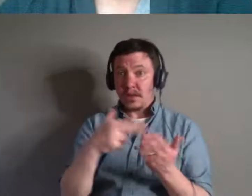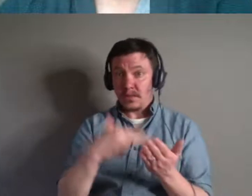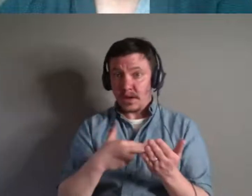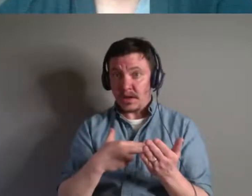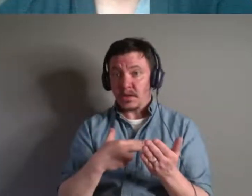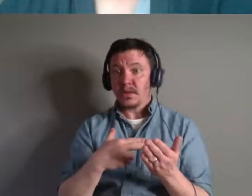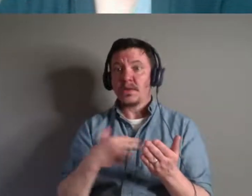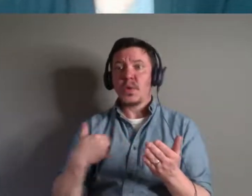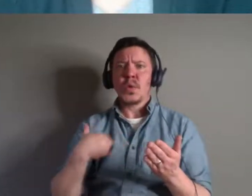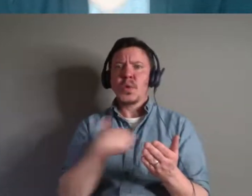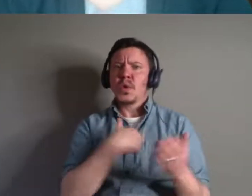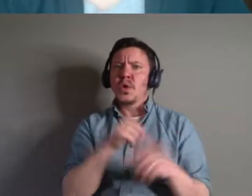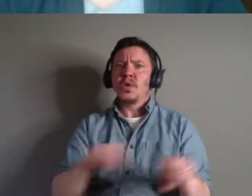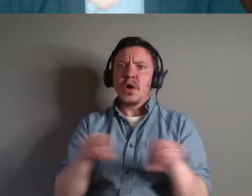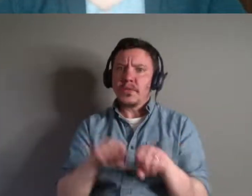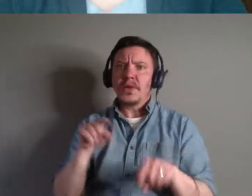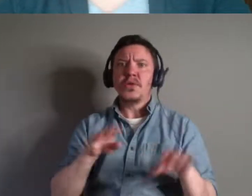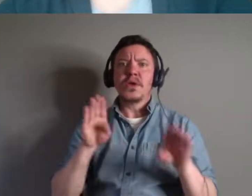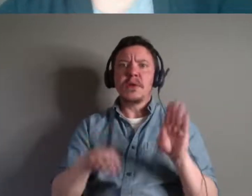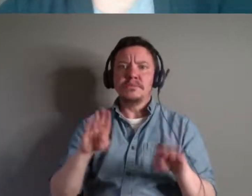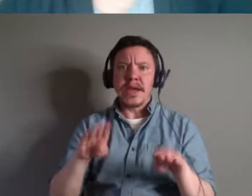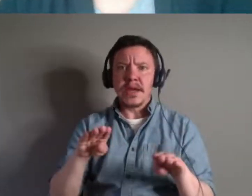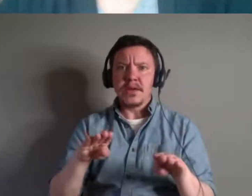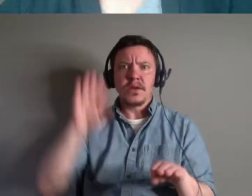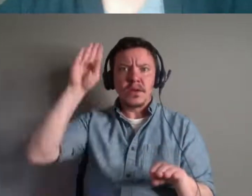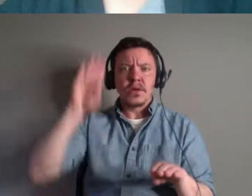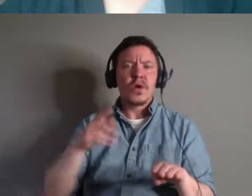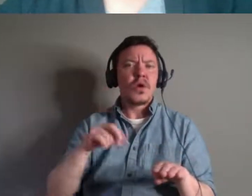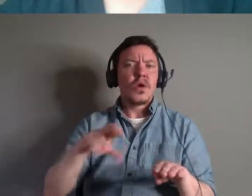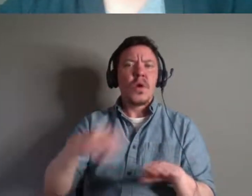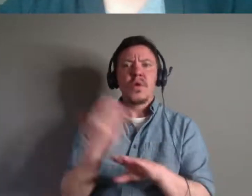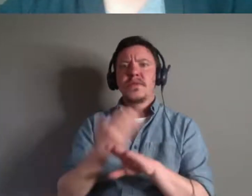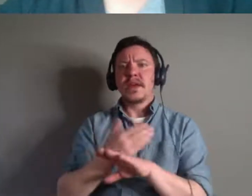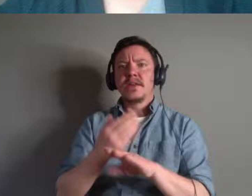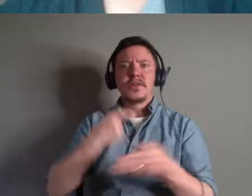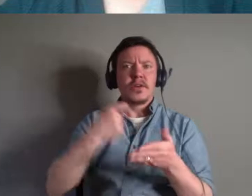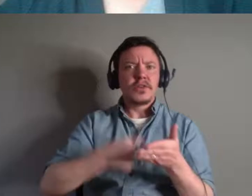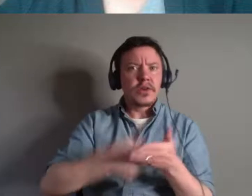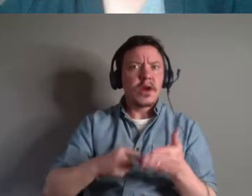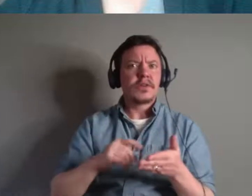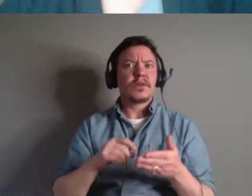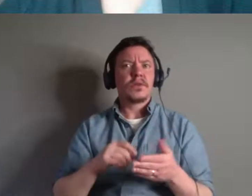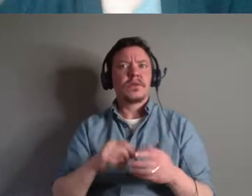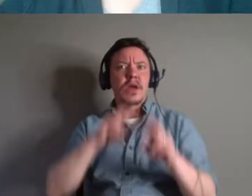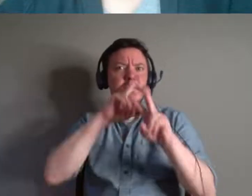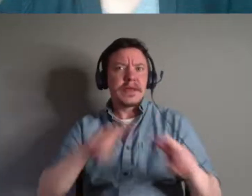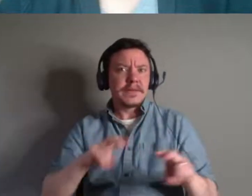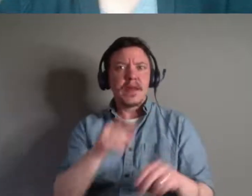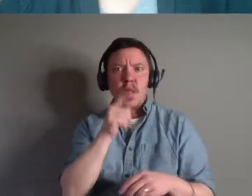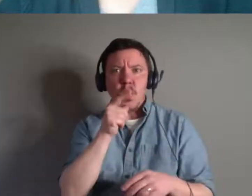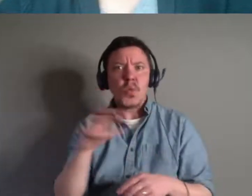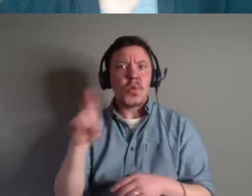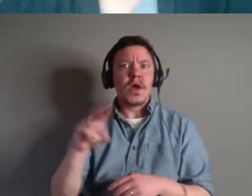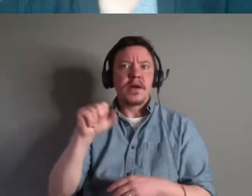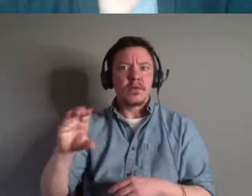we also be doing a bid, or is the installation cost going to be assessed by RAC? That's a